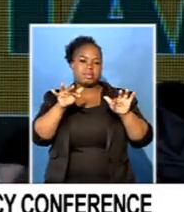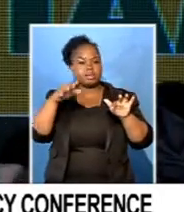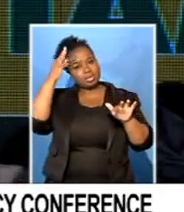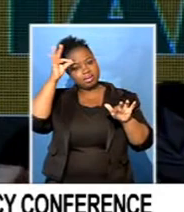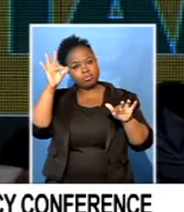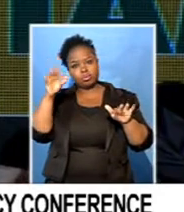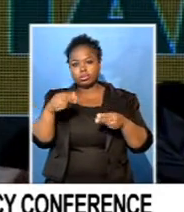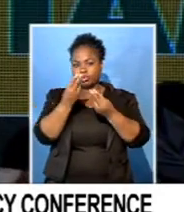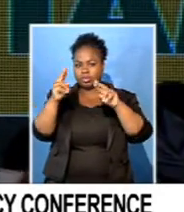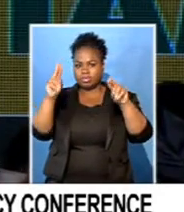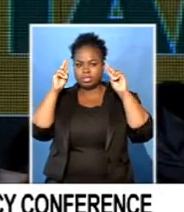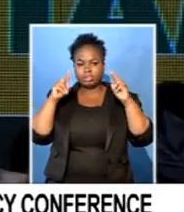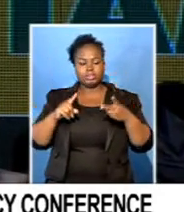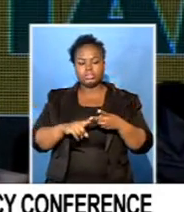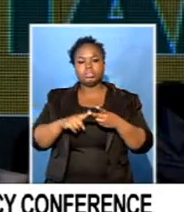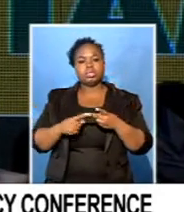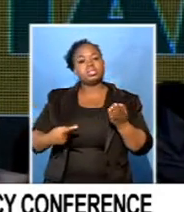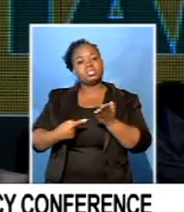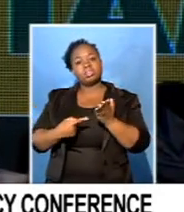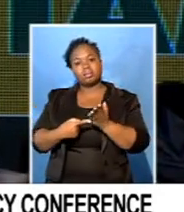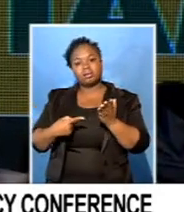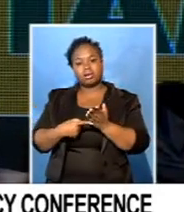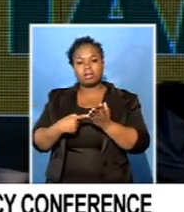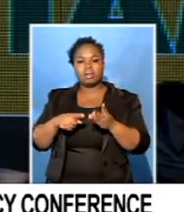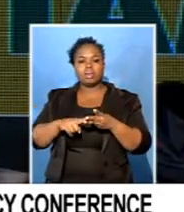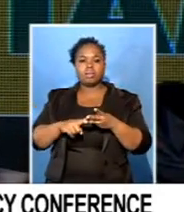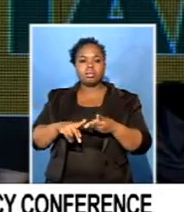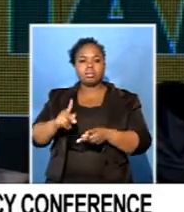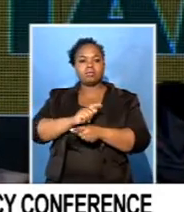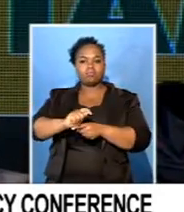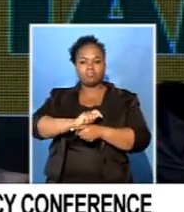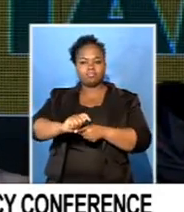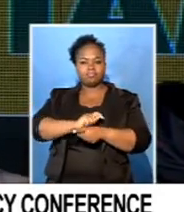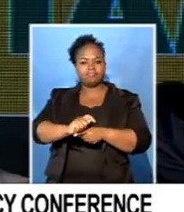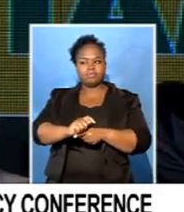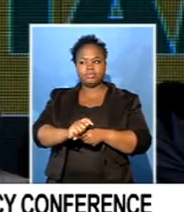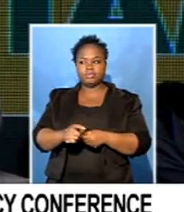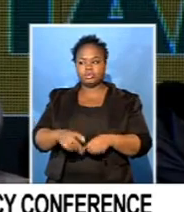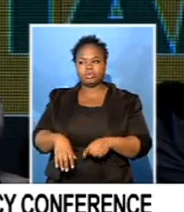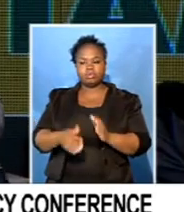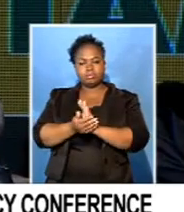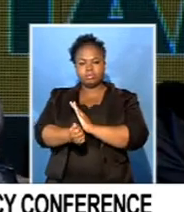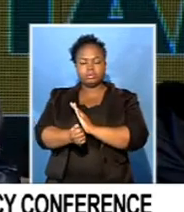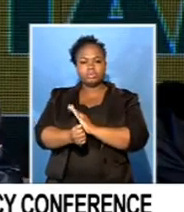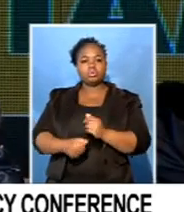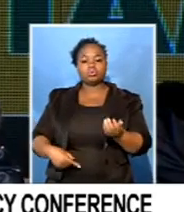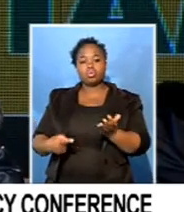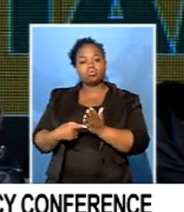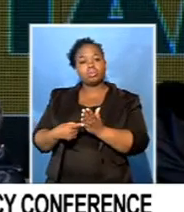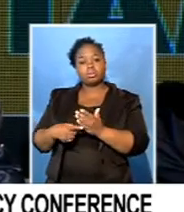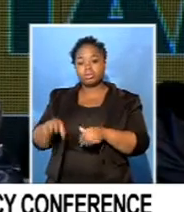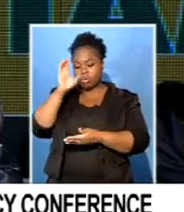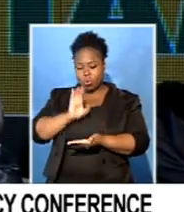universities and technical and vocational education and training colleges have